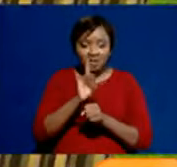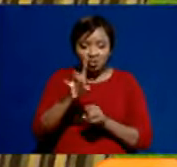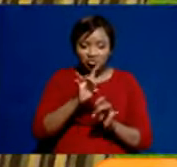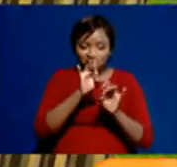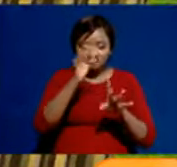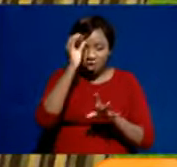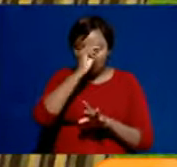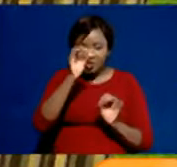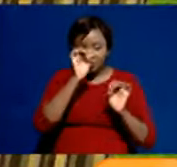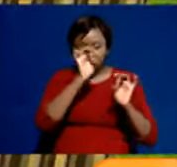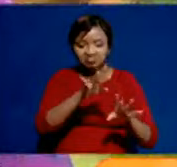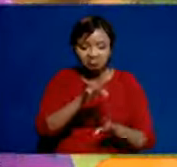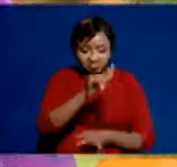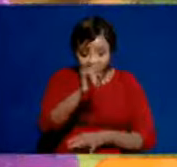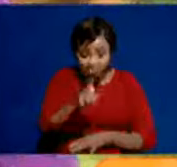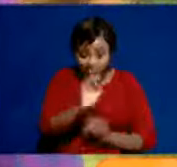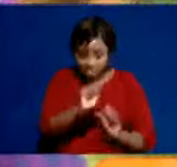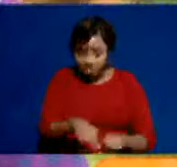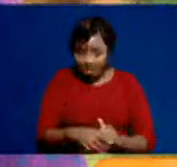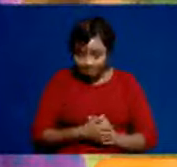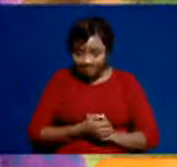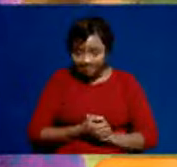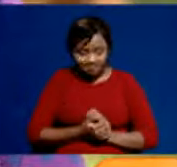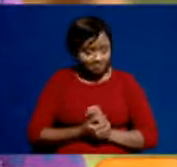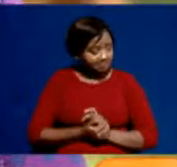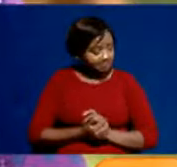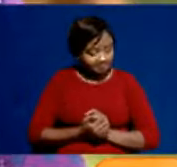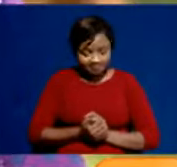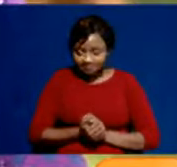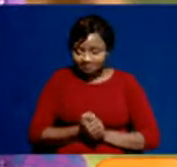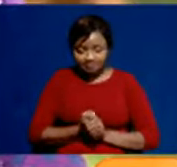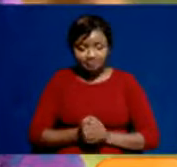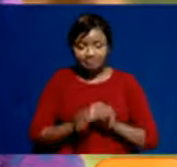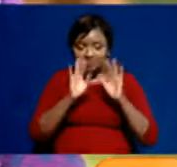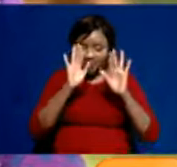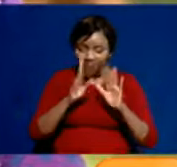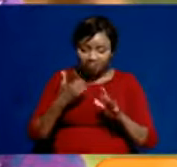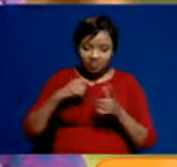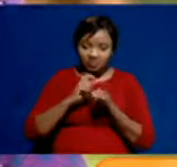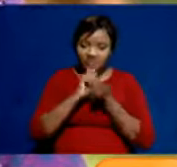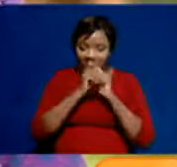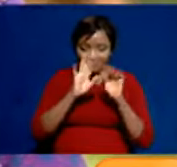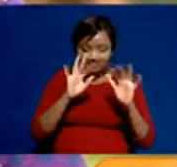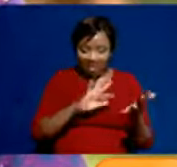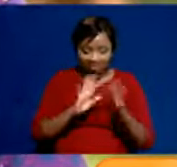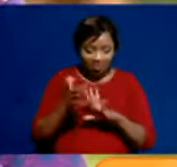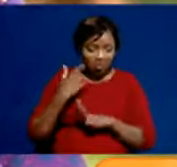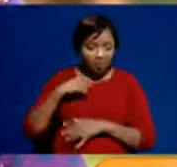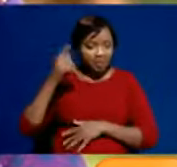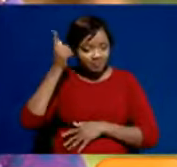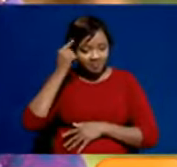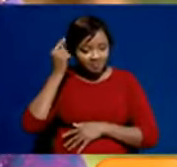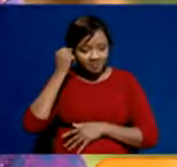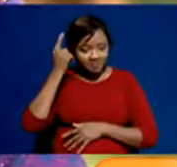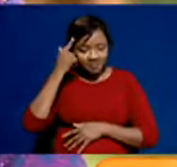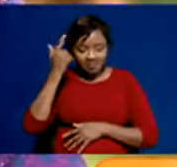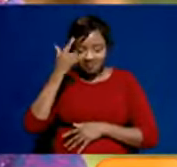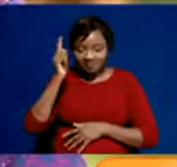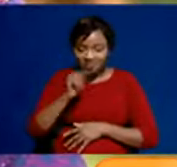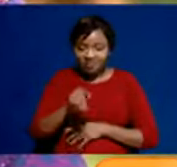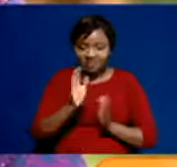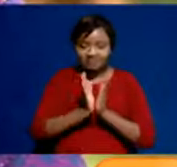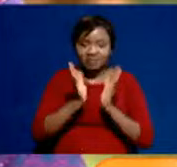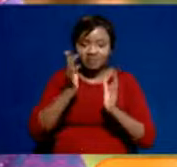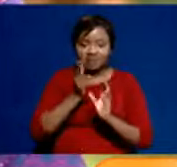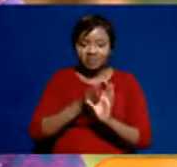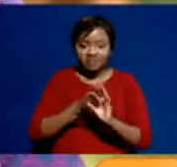thing. Okay. We really have to revise our understanding of the reasoning behind public participation. And